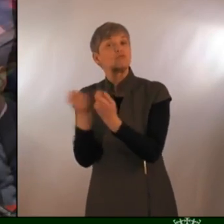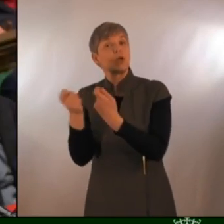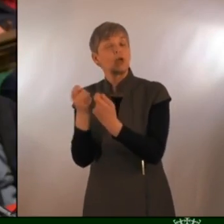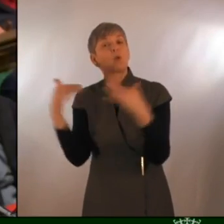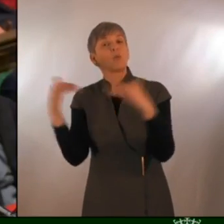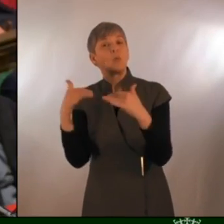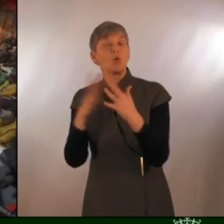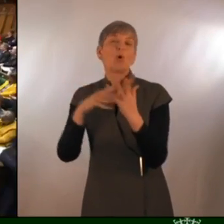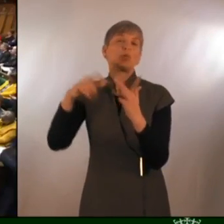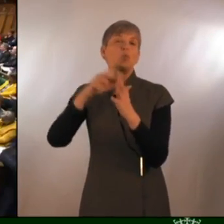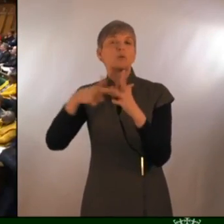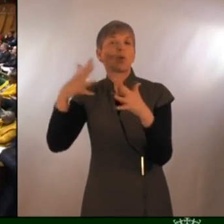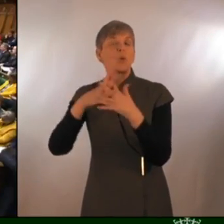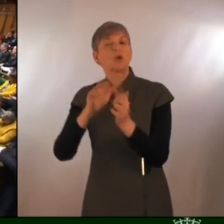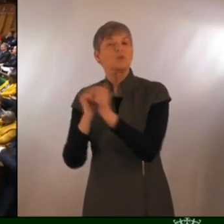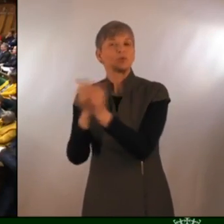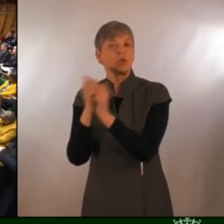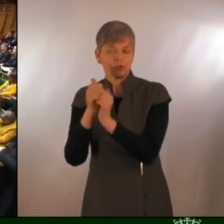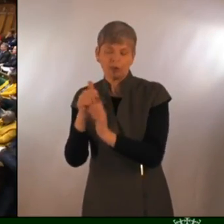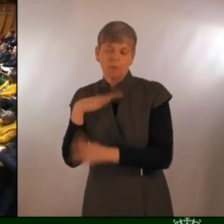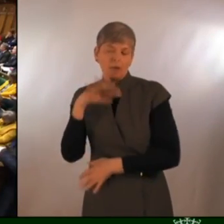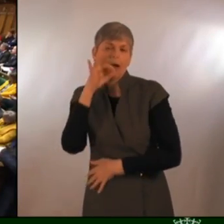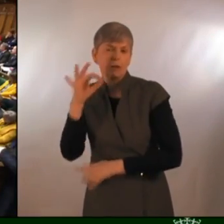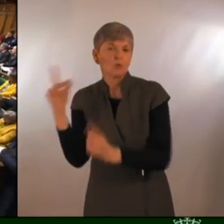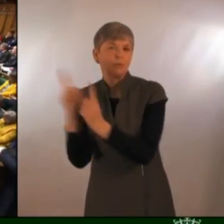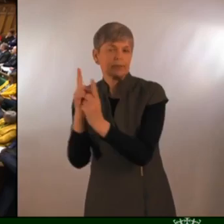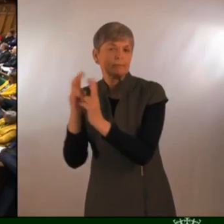what we can do. That's Shaw.